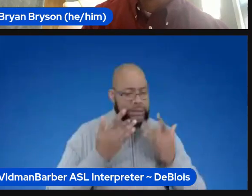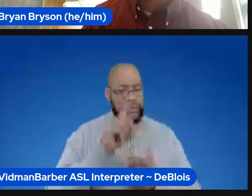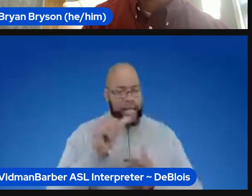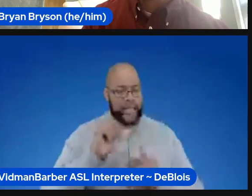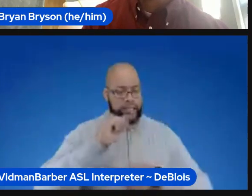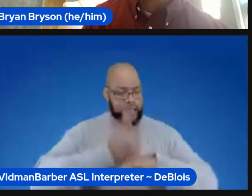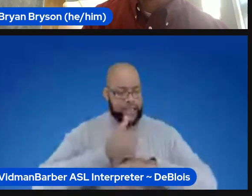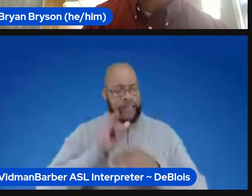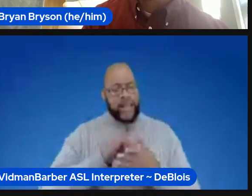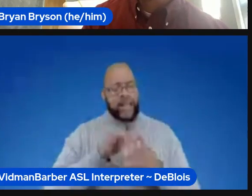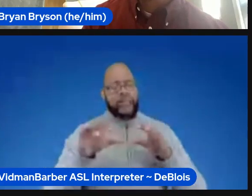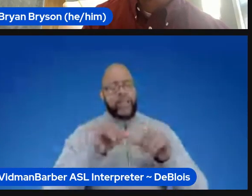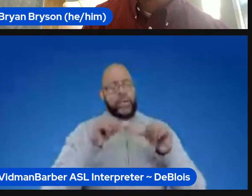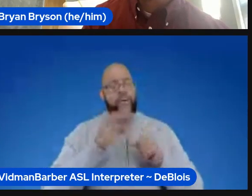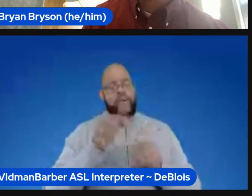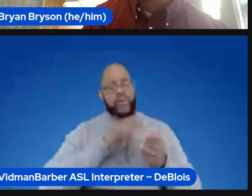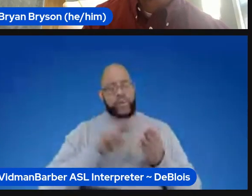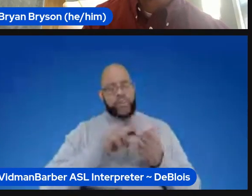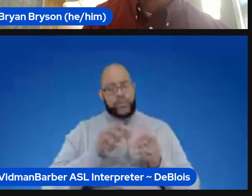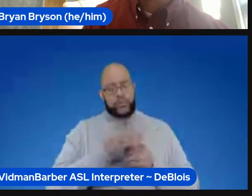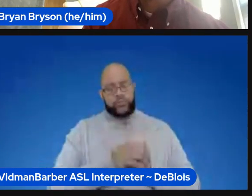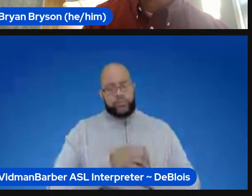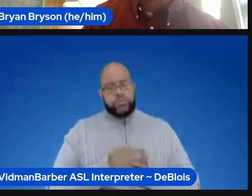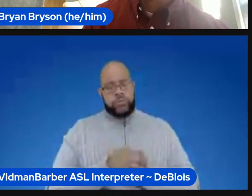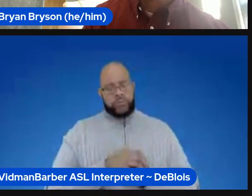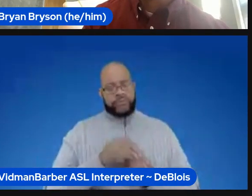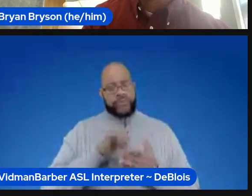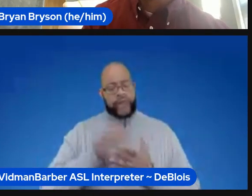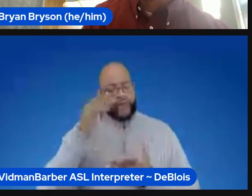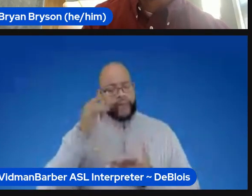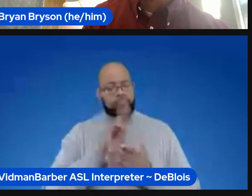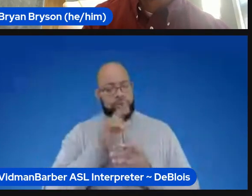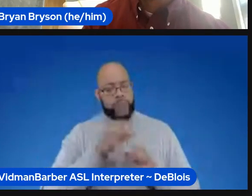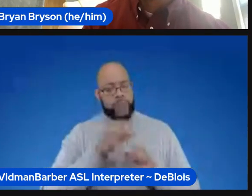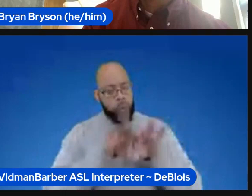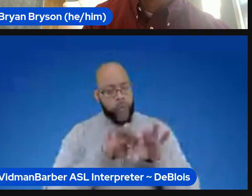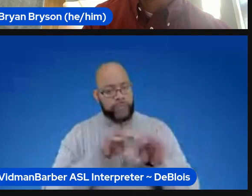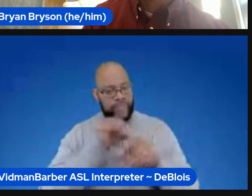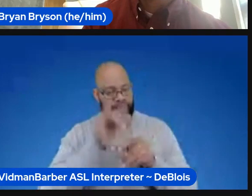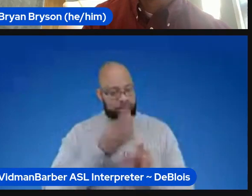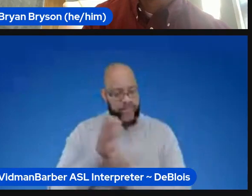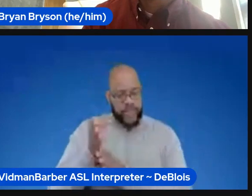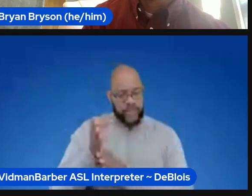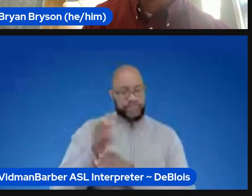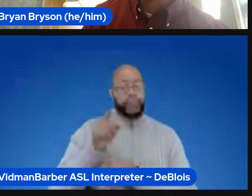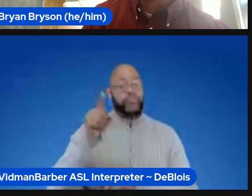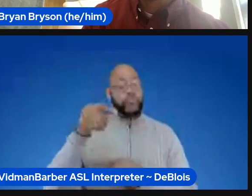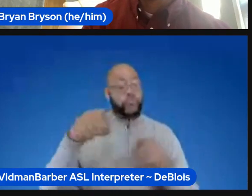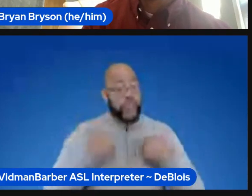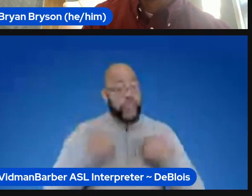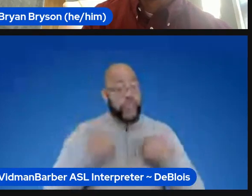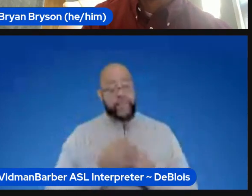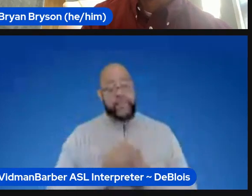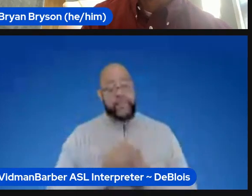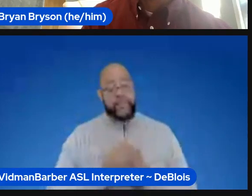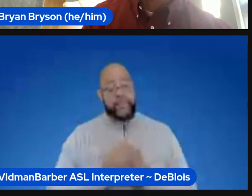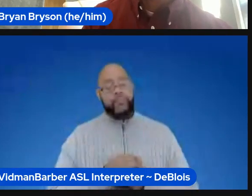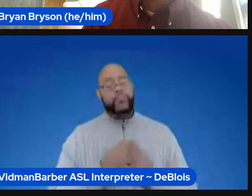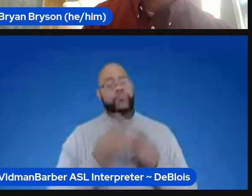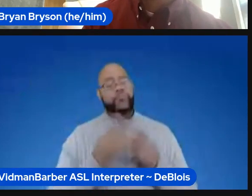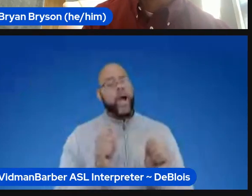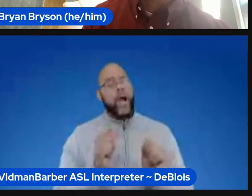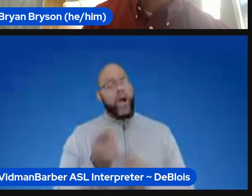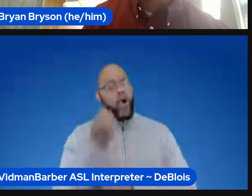area of research that I think is really important in this field, where you have where you're trying to understand